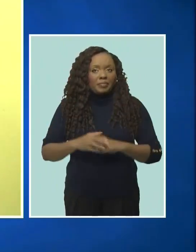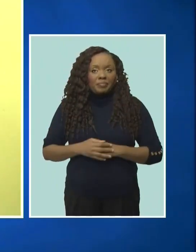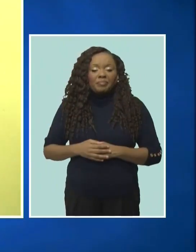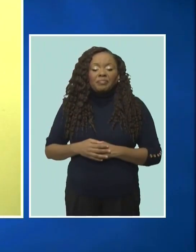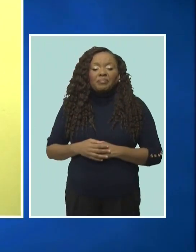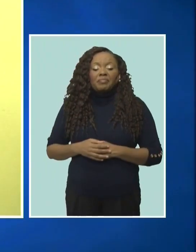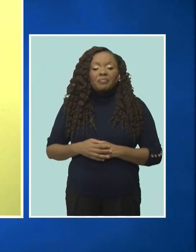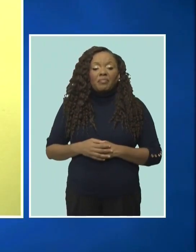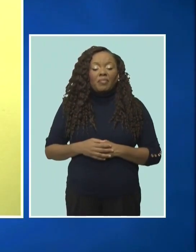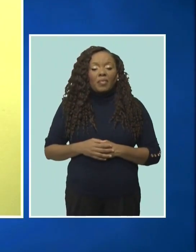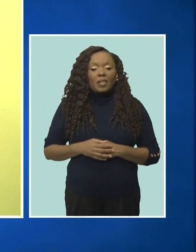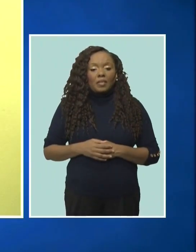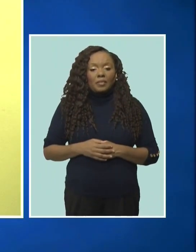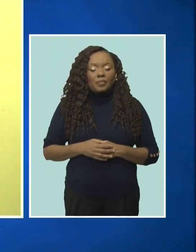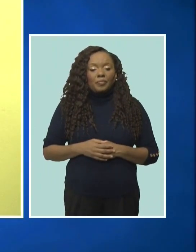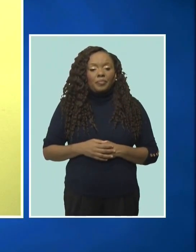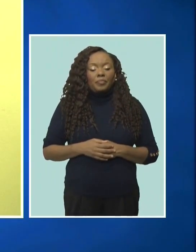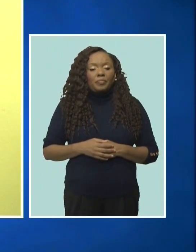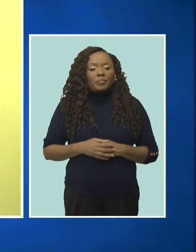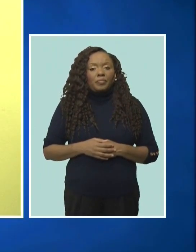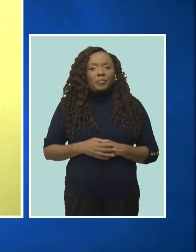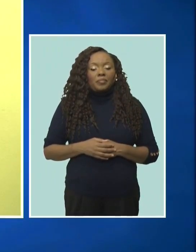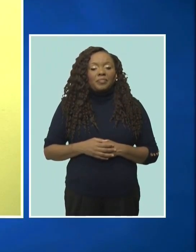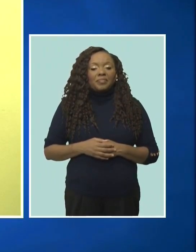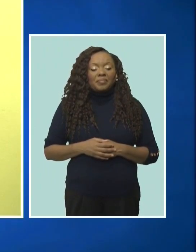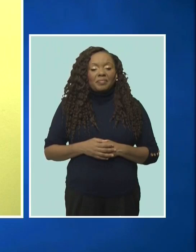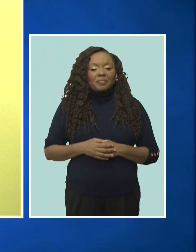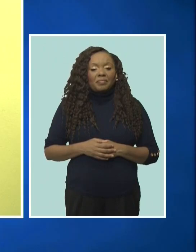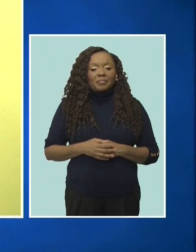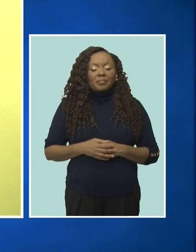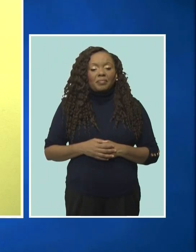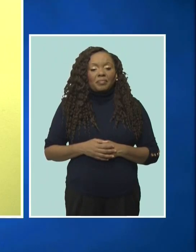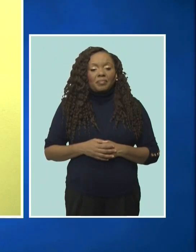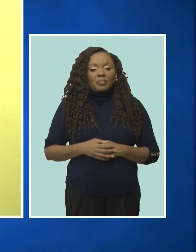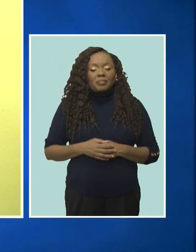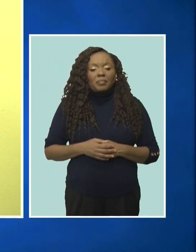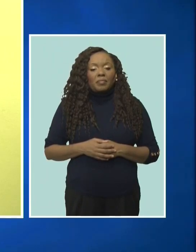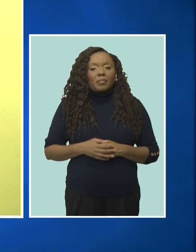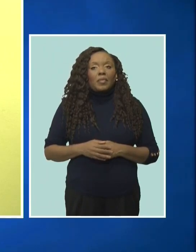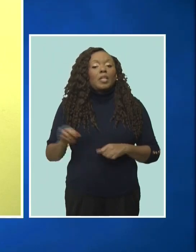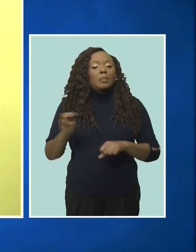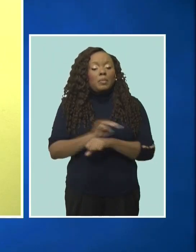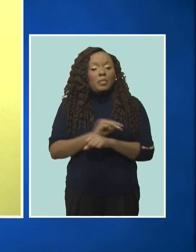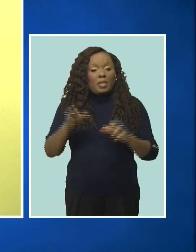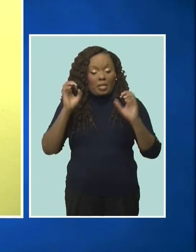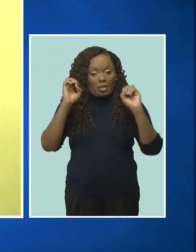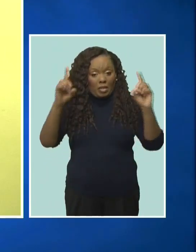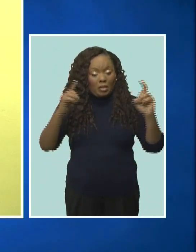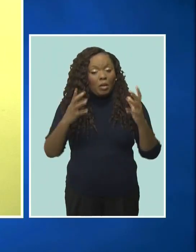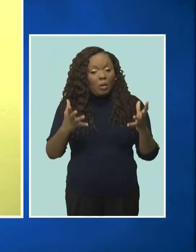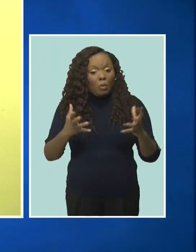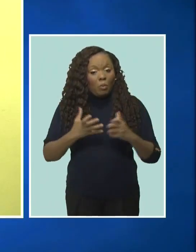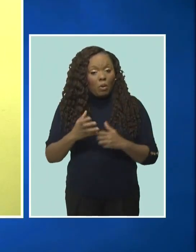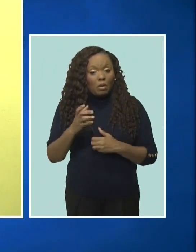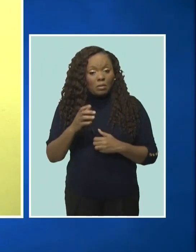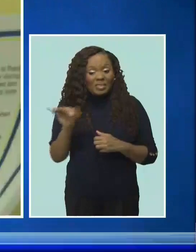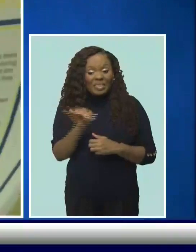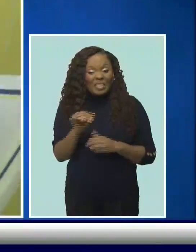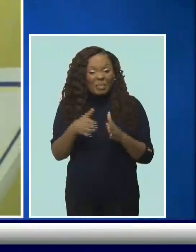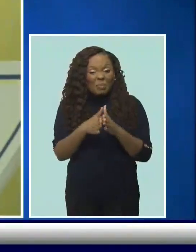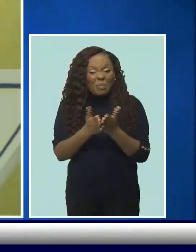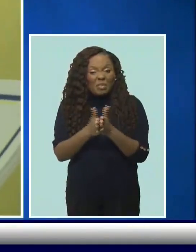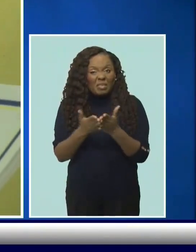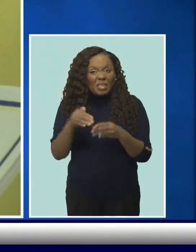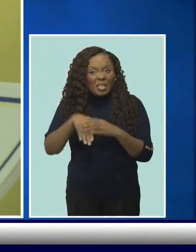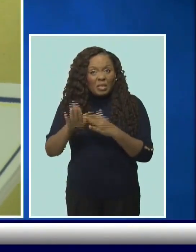of Education will seek to put more of these books in our schools so that our children are